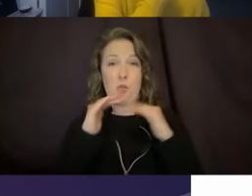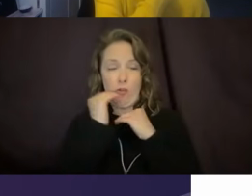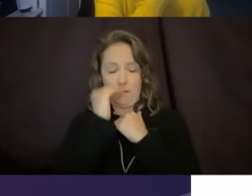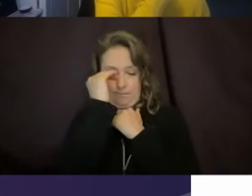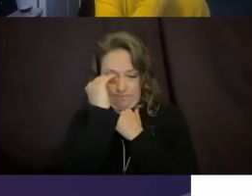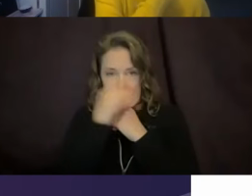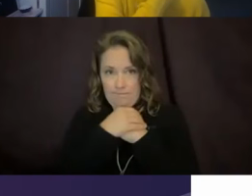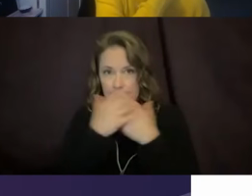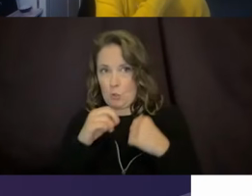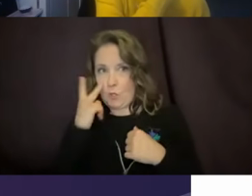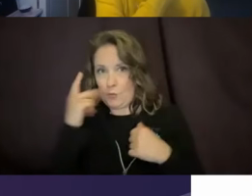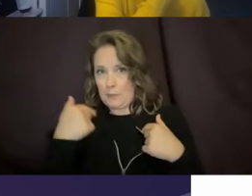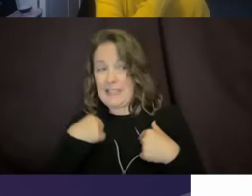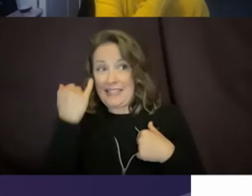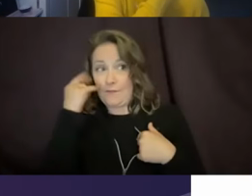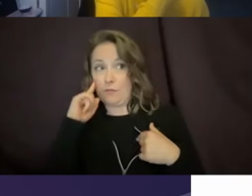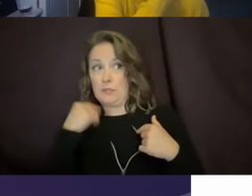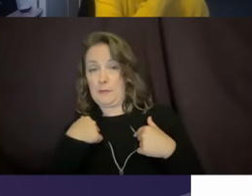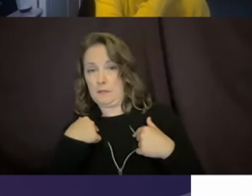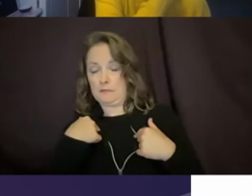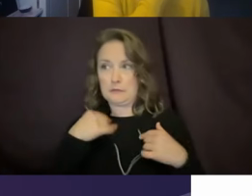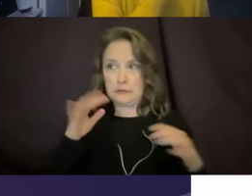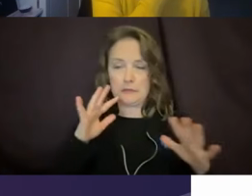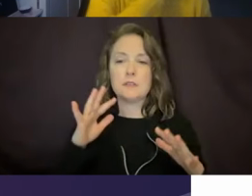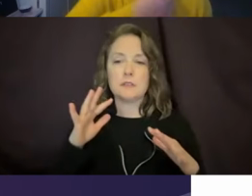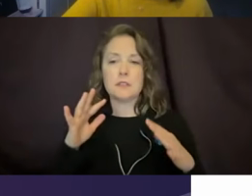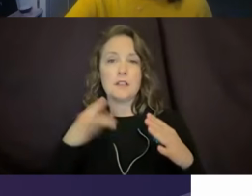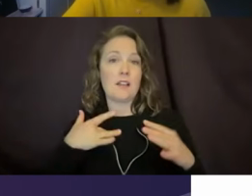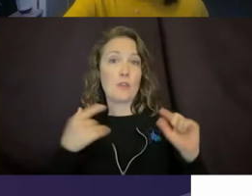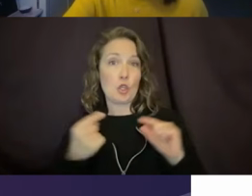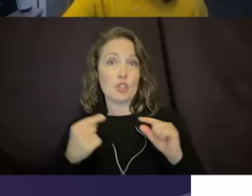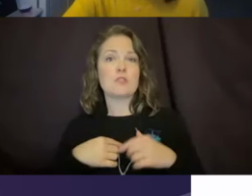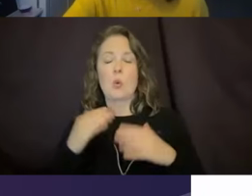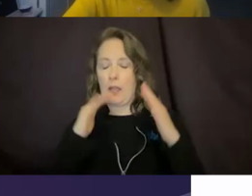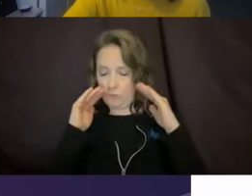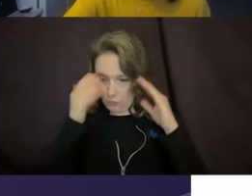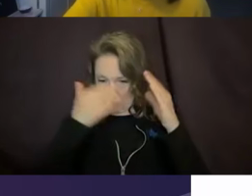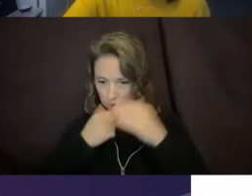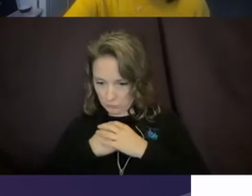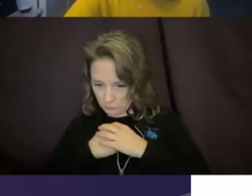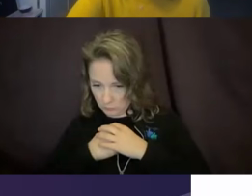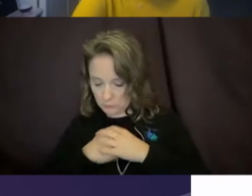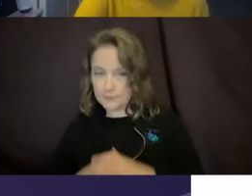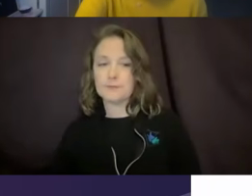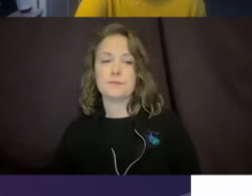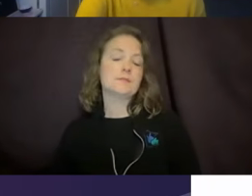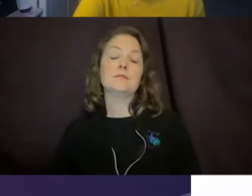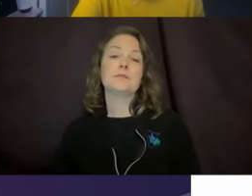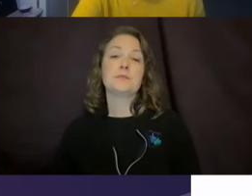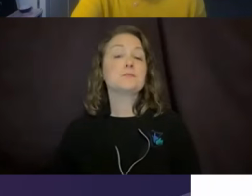because when they are seen, sometimes they feel hurt. So that, or maybe they